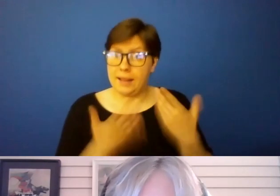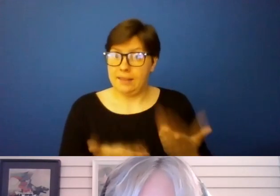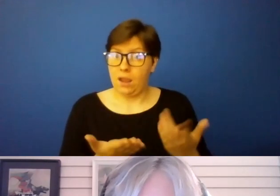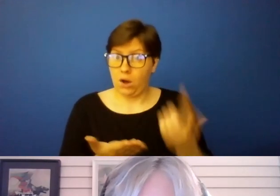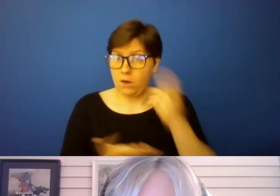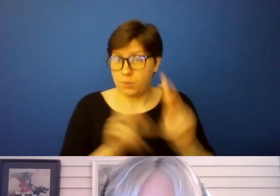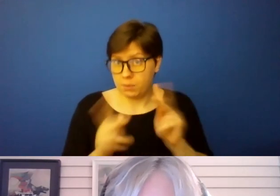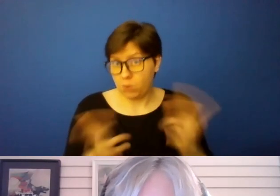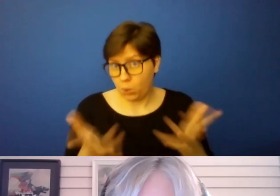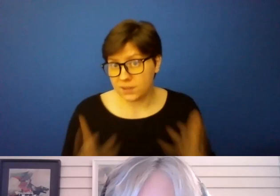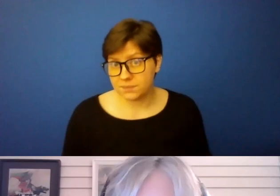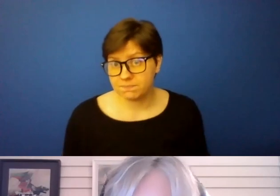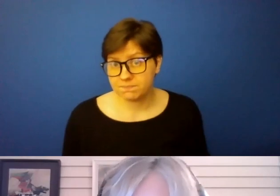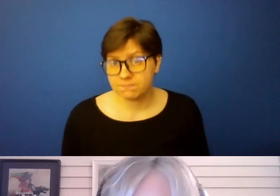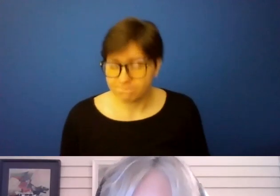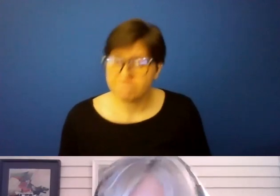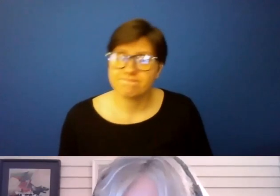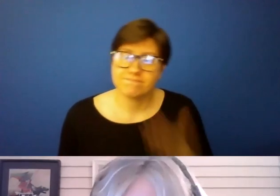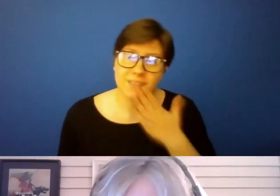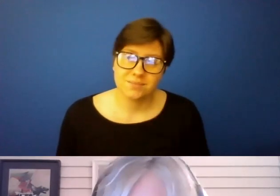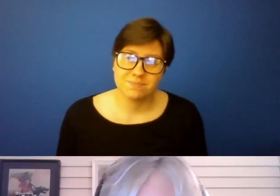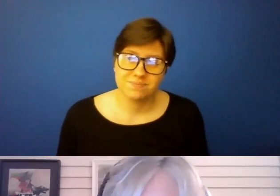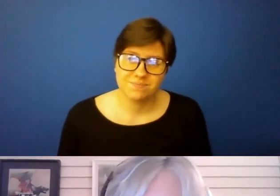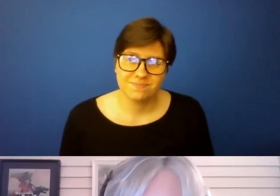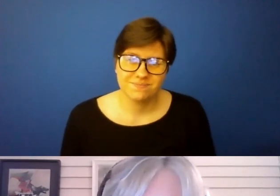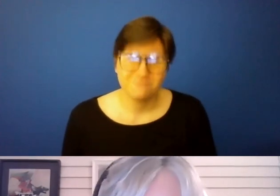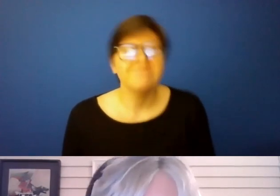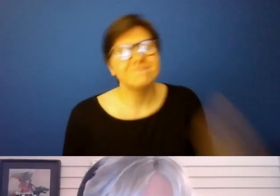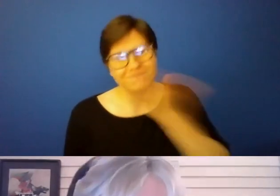do. Thanks. Thank you, Thaddeus.